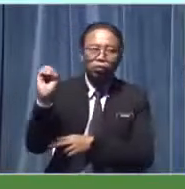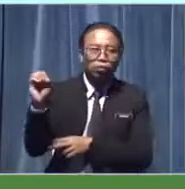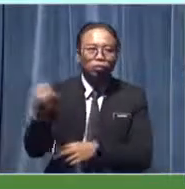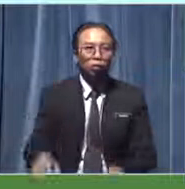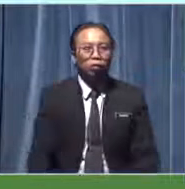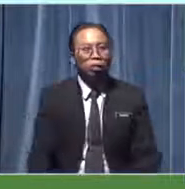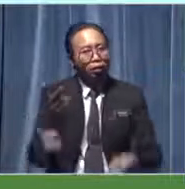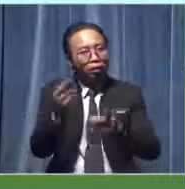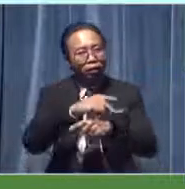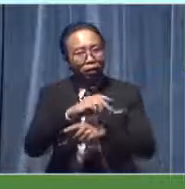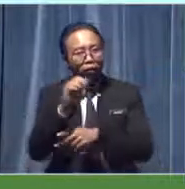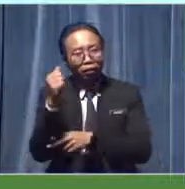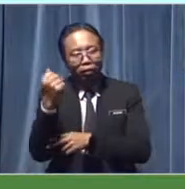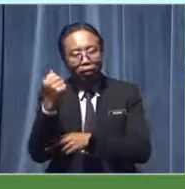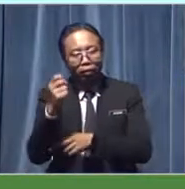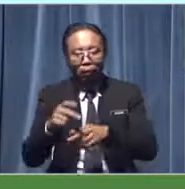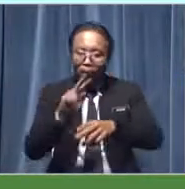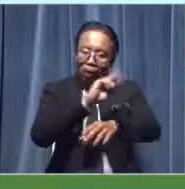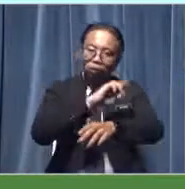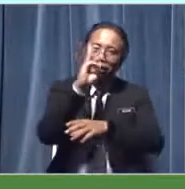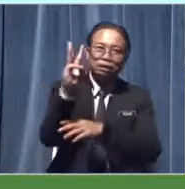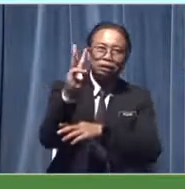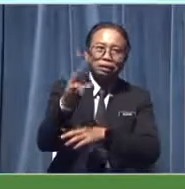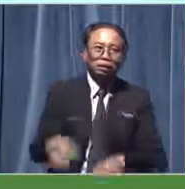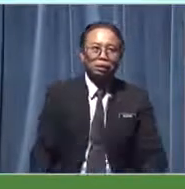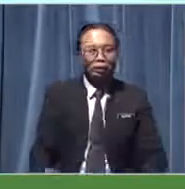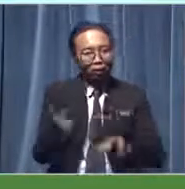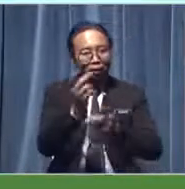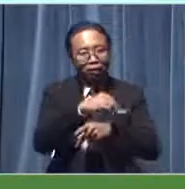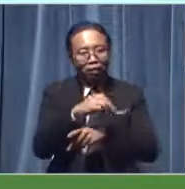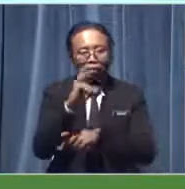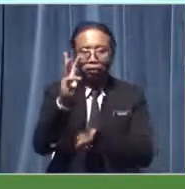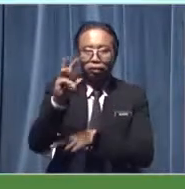3.00 times 10 power of 6 times